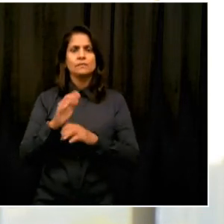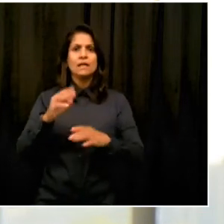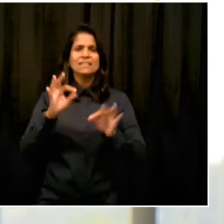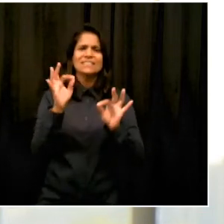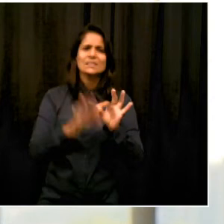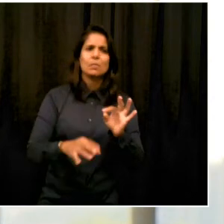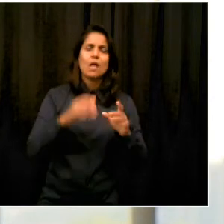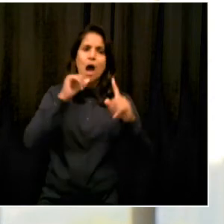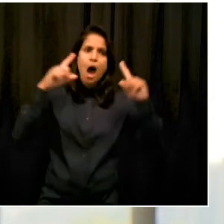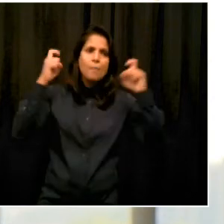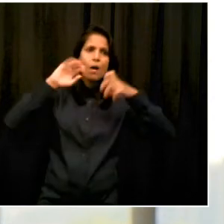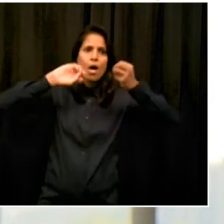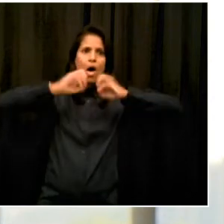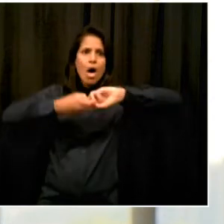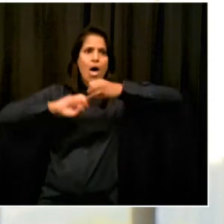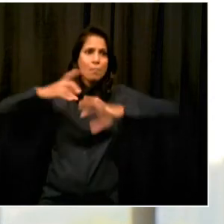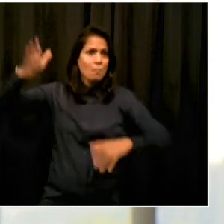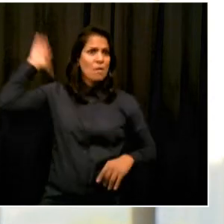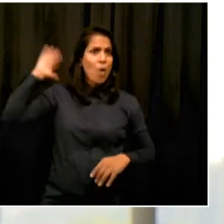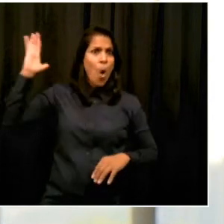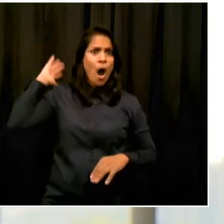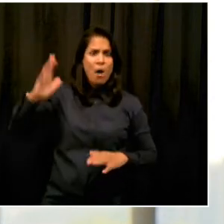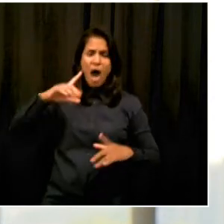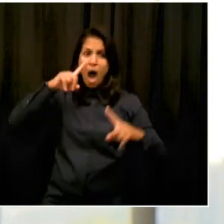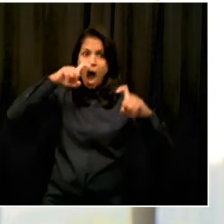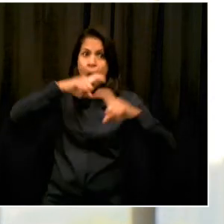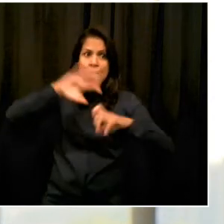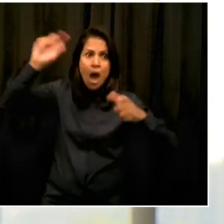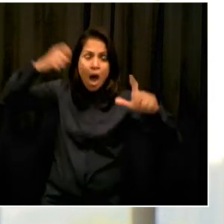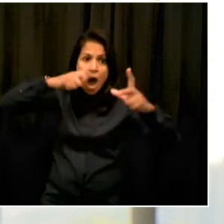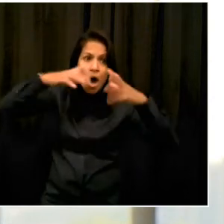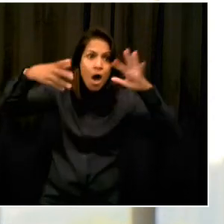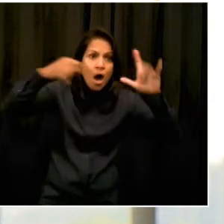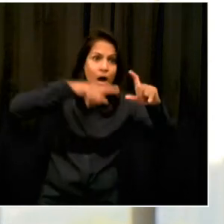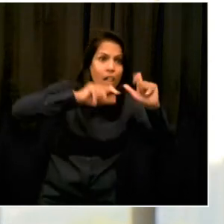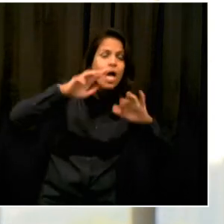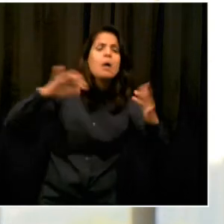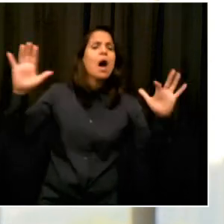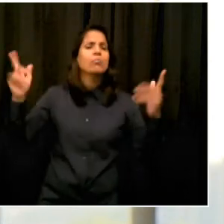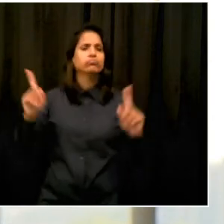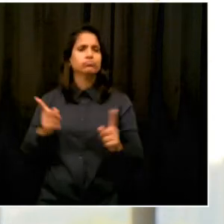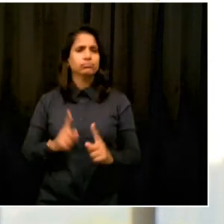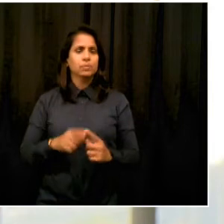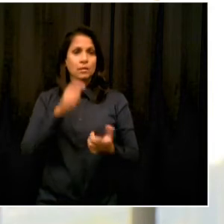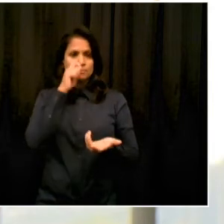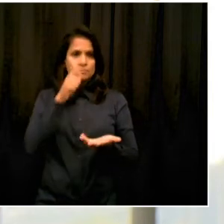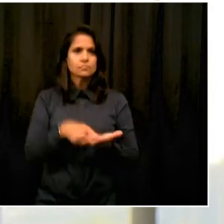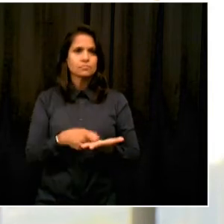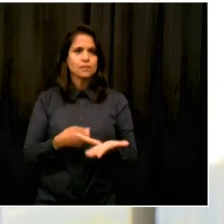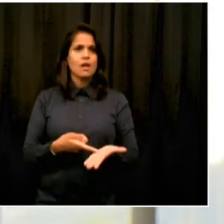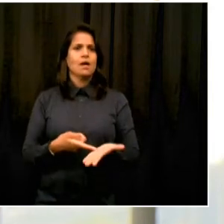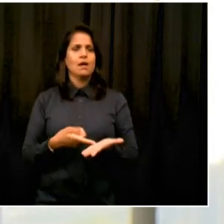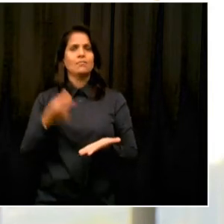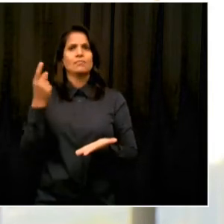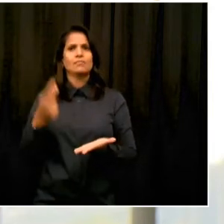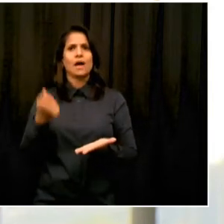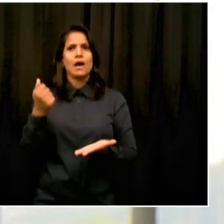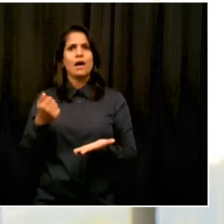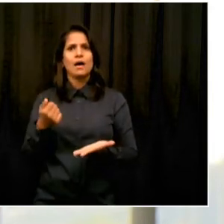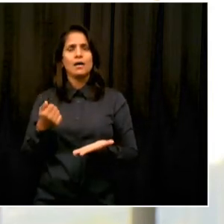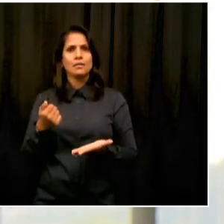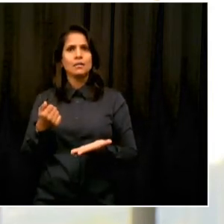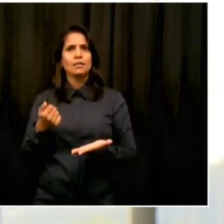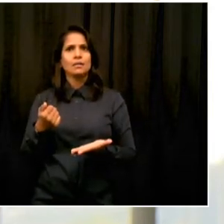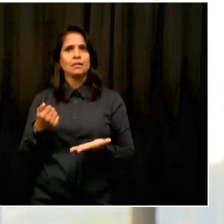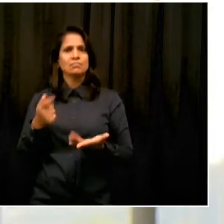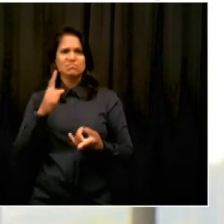available, but it has to come back fast for people to want to do it. So this is an encouragement to people to see those public testing sites